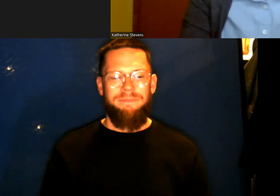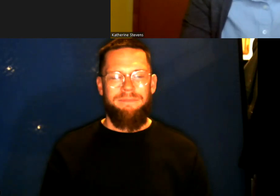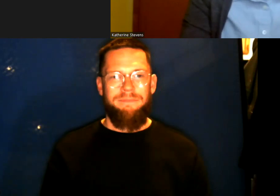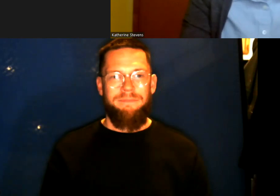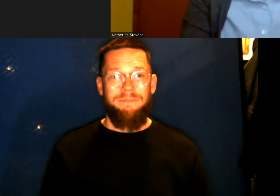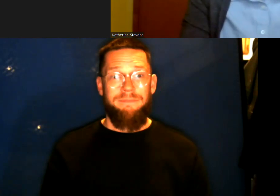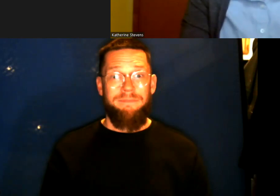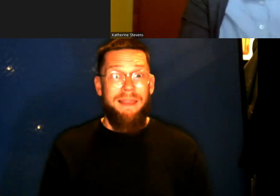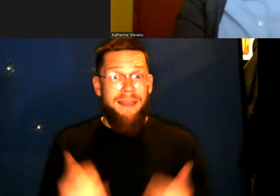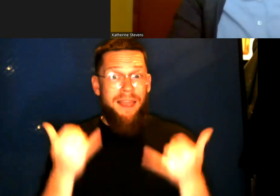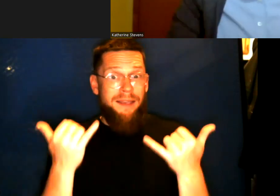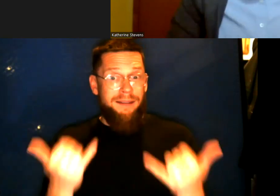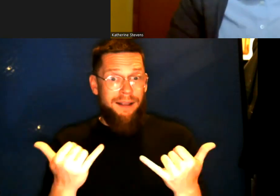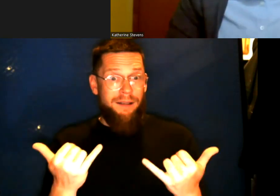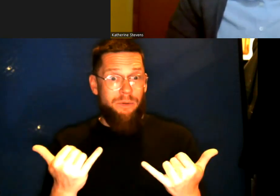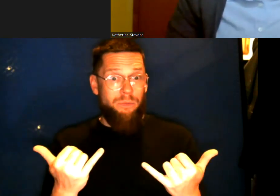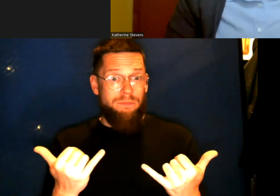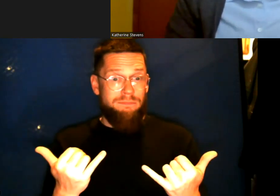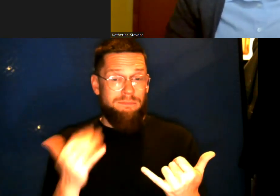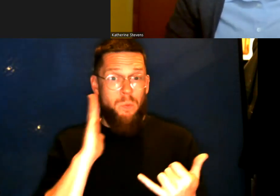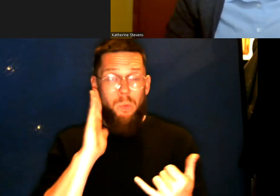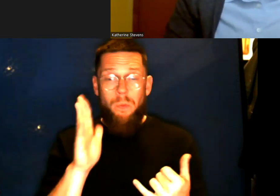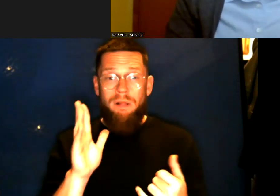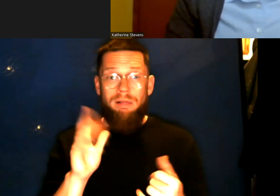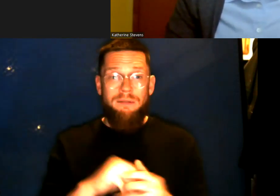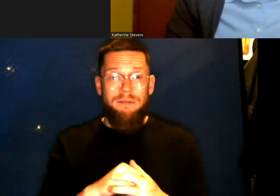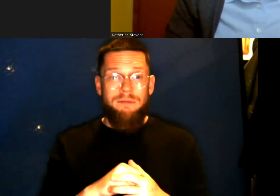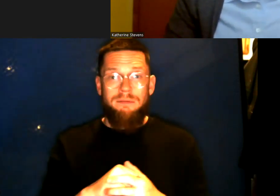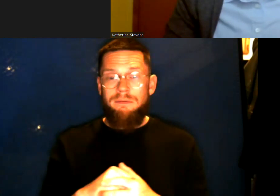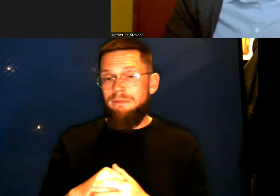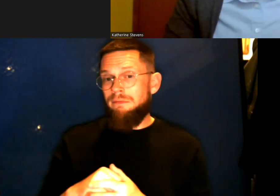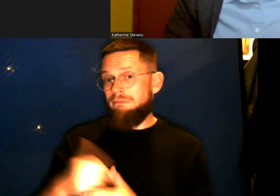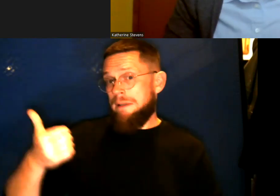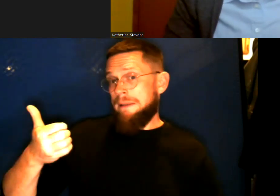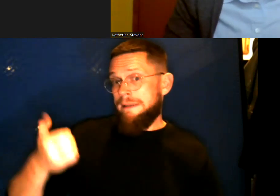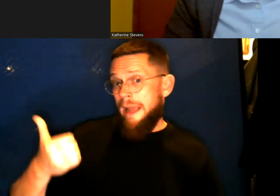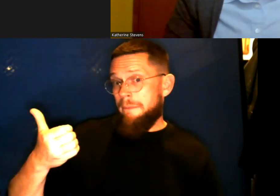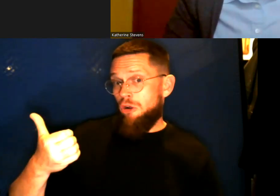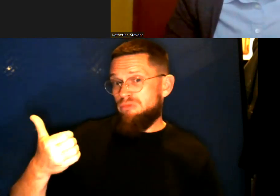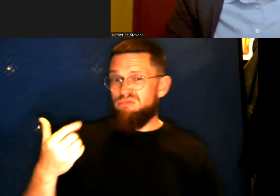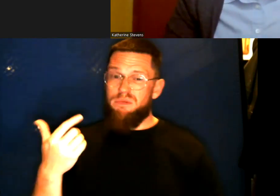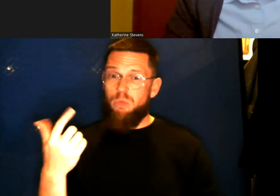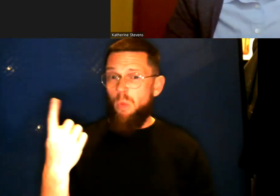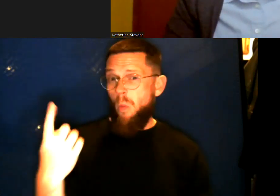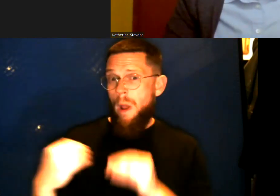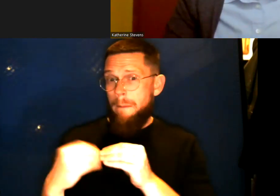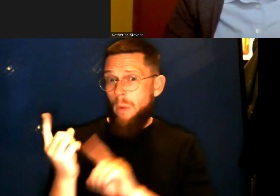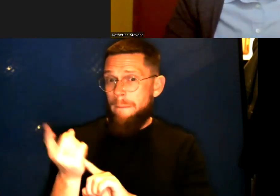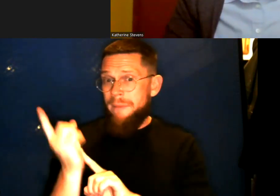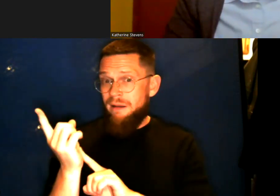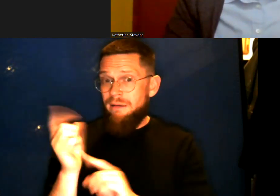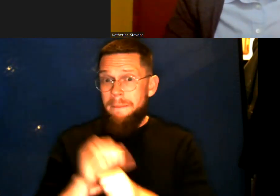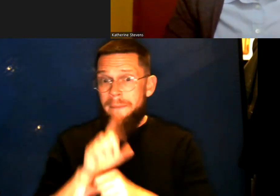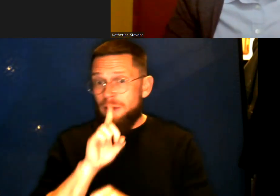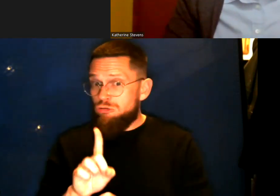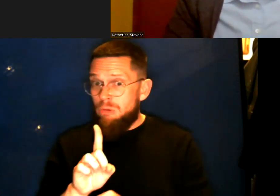So what I'm going to do is I'm just going to, look at my timer and give us one more minute to make sure that there isn't a question